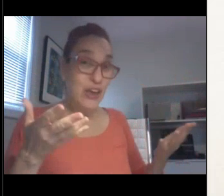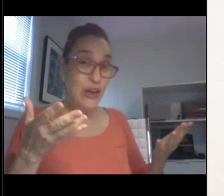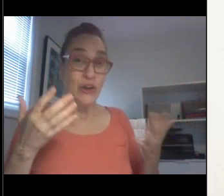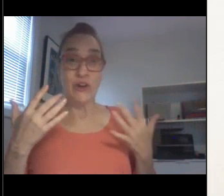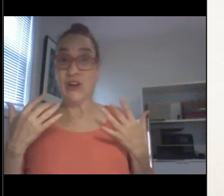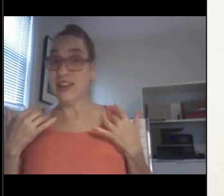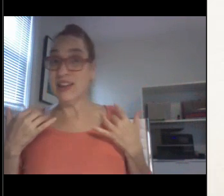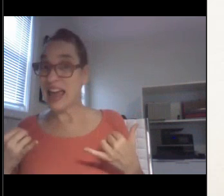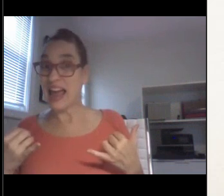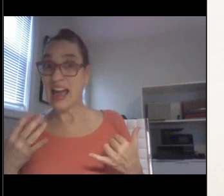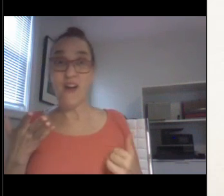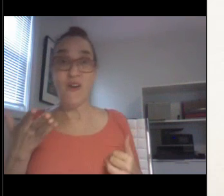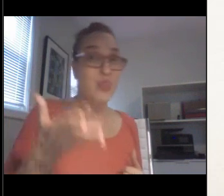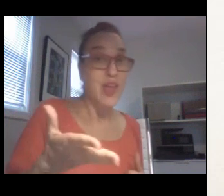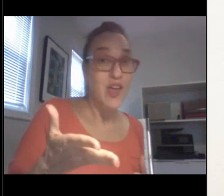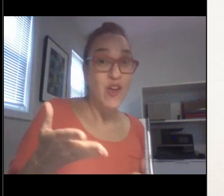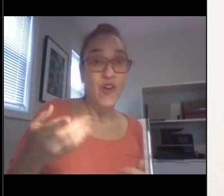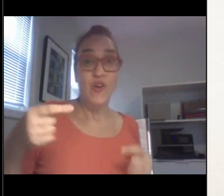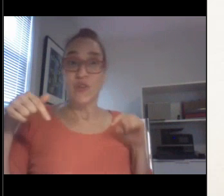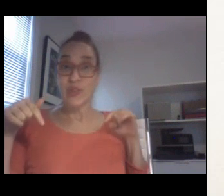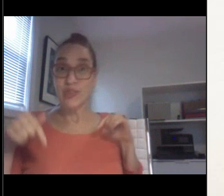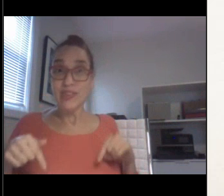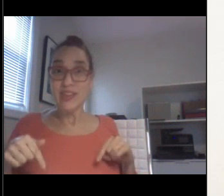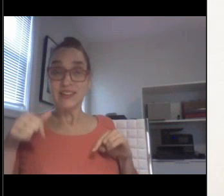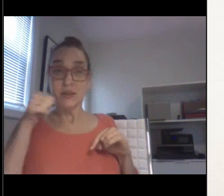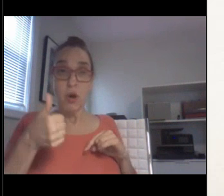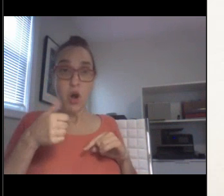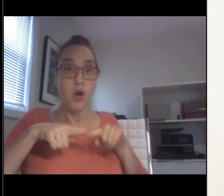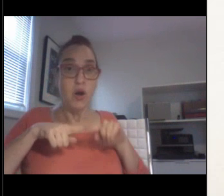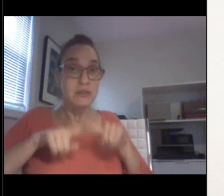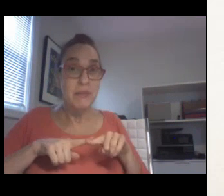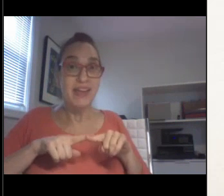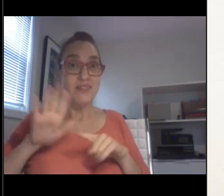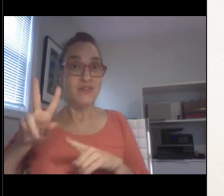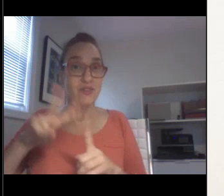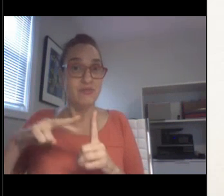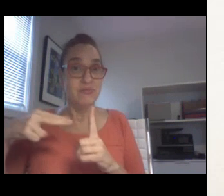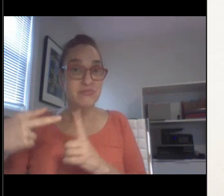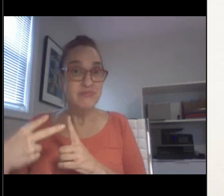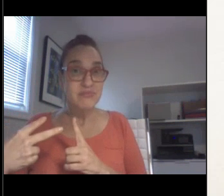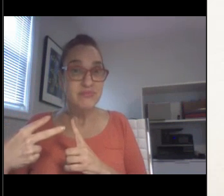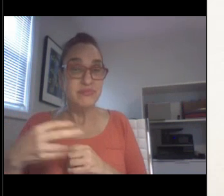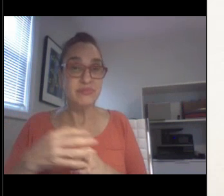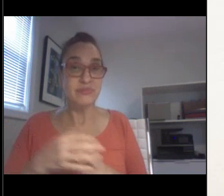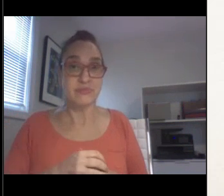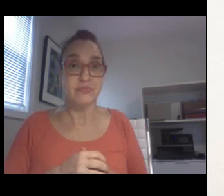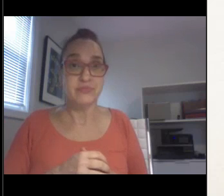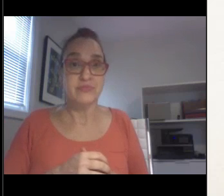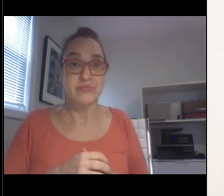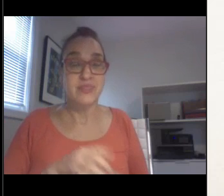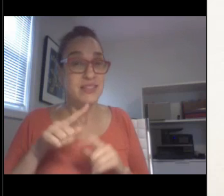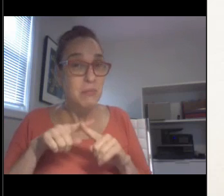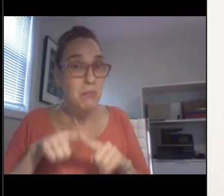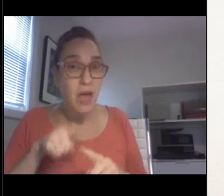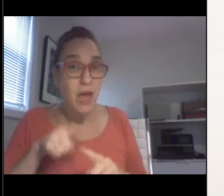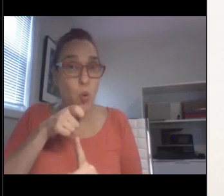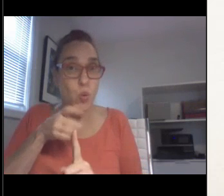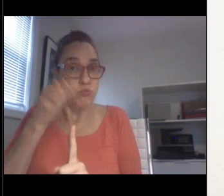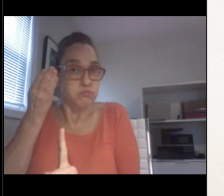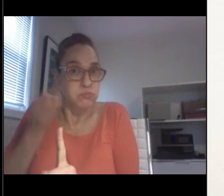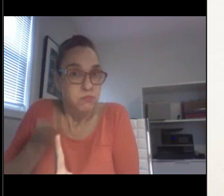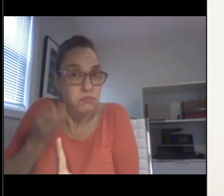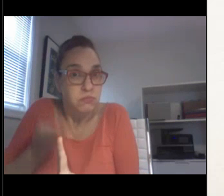this, tomorrow, they're all relevant to where you are, who you are, and when you said that. So they necessarily kind